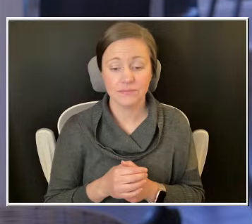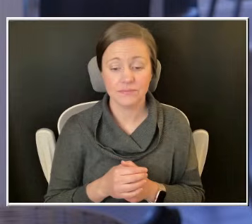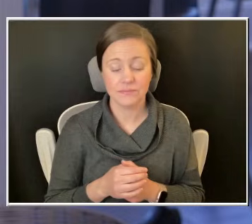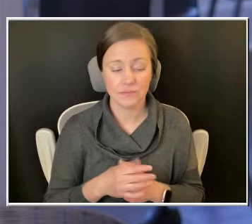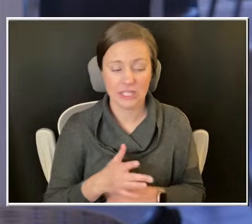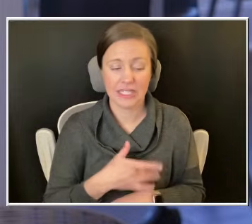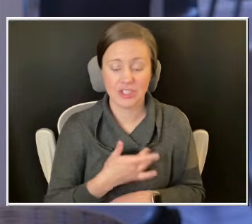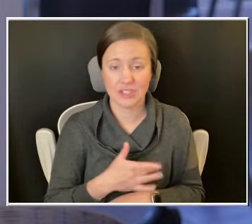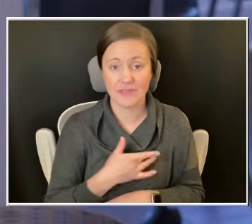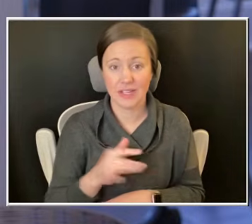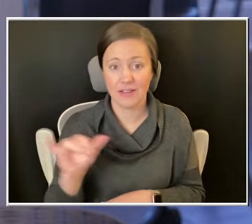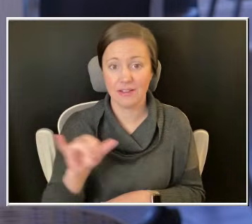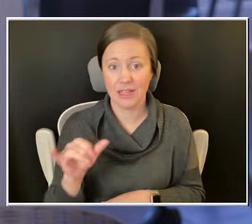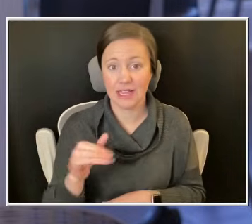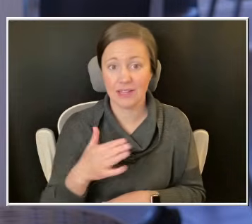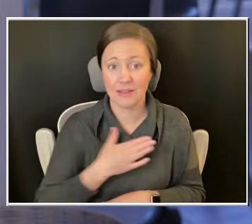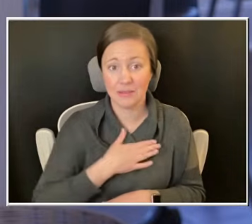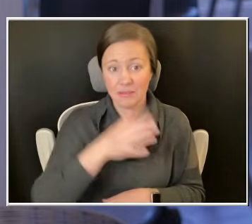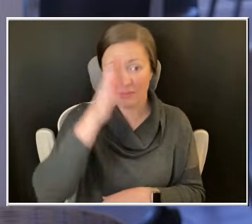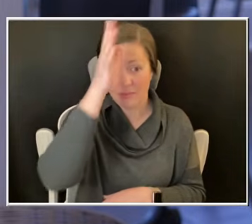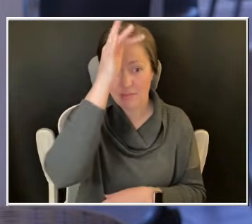My father, he did pass